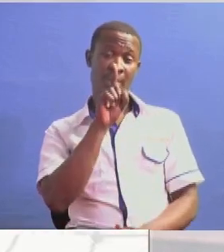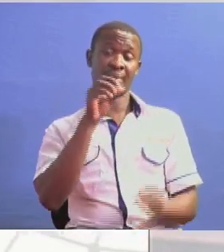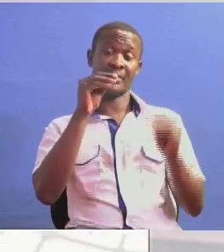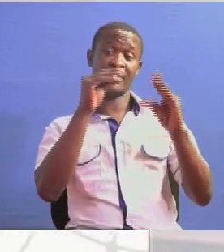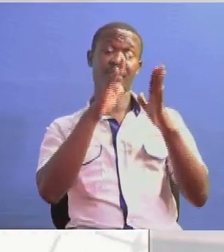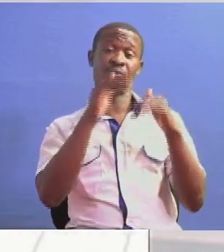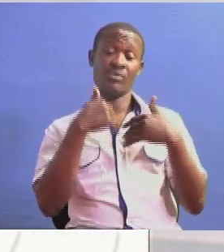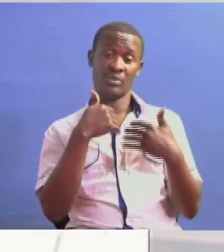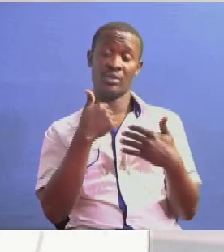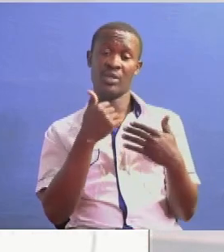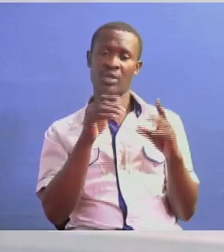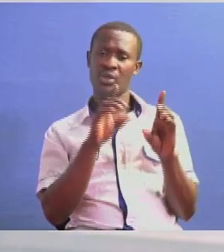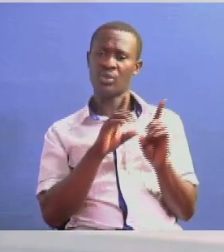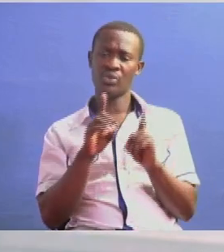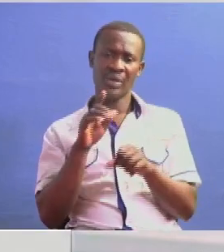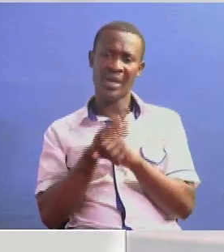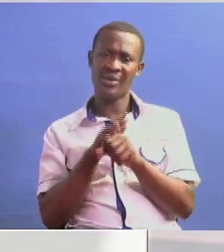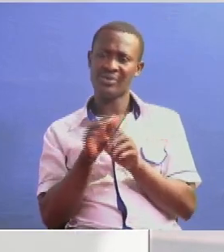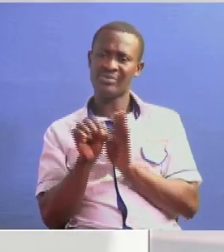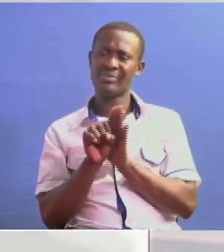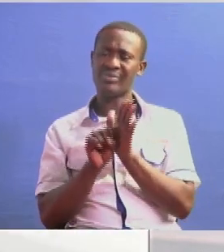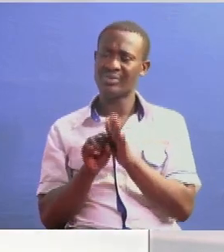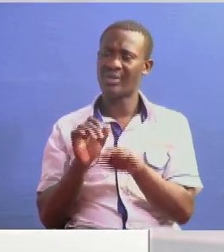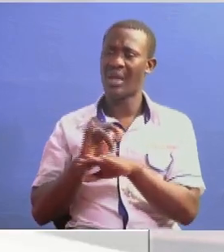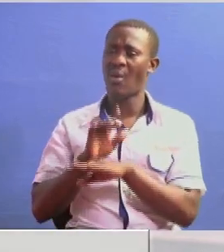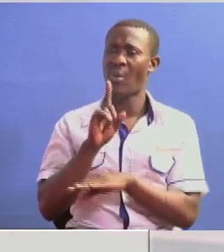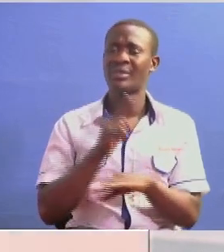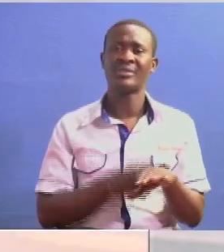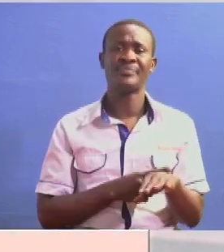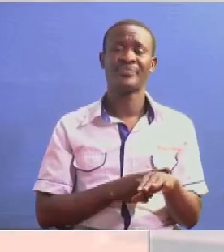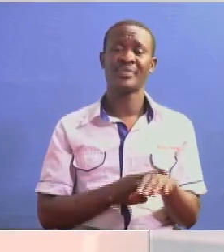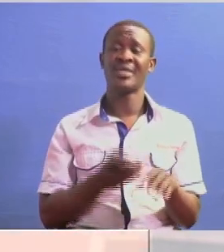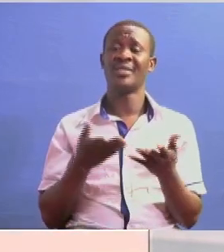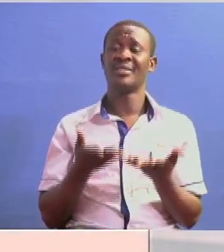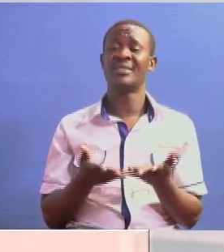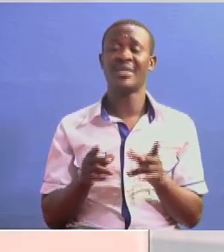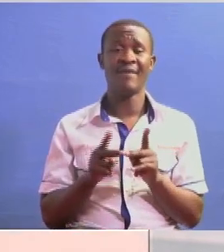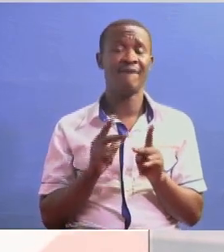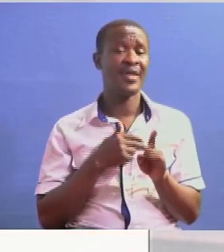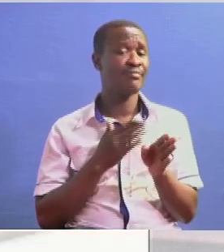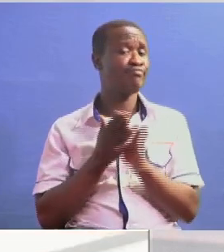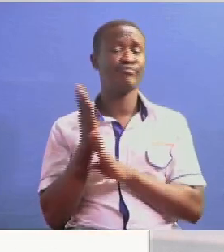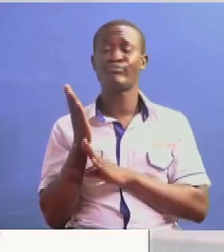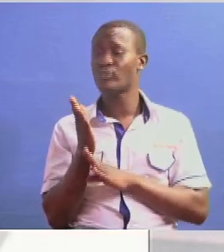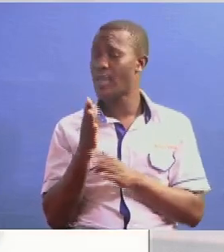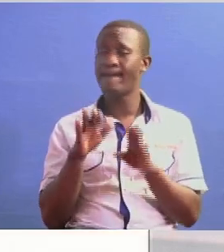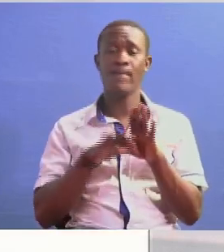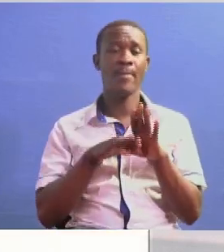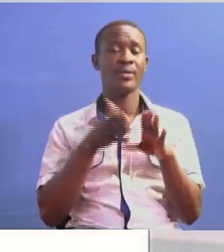was actually dealing with, a lot of subject at one time. And this, as a very key stakeholders in